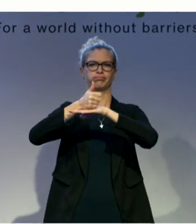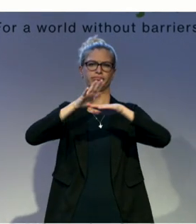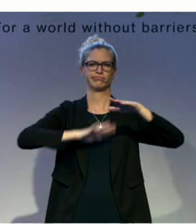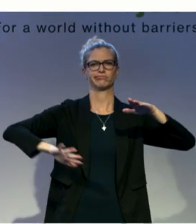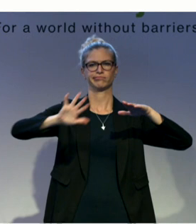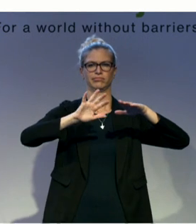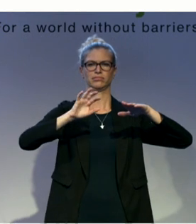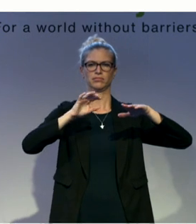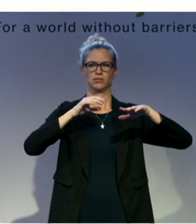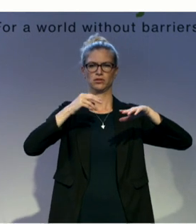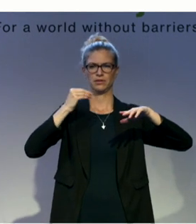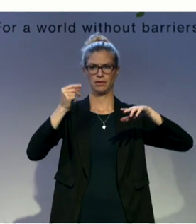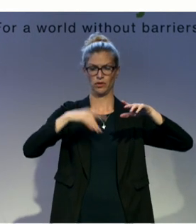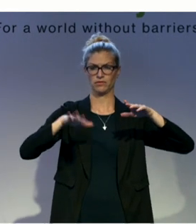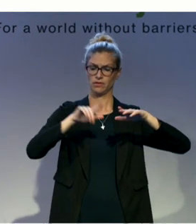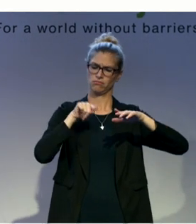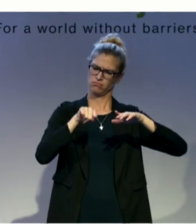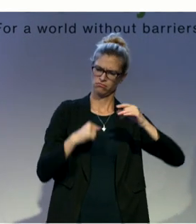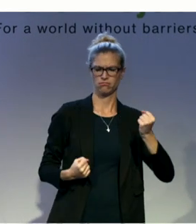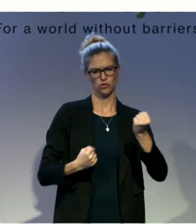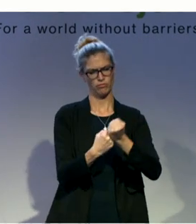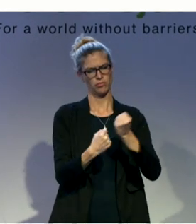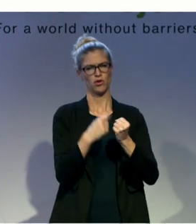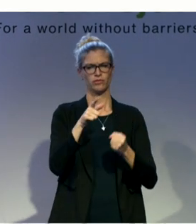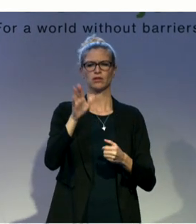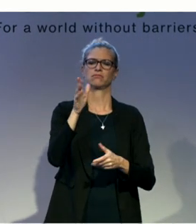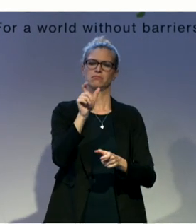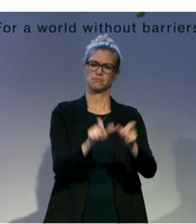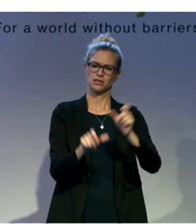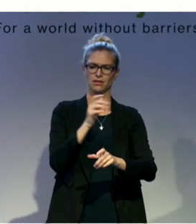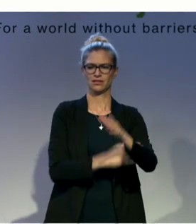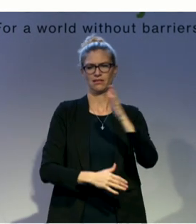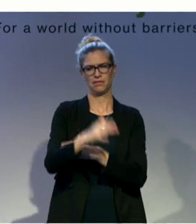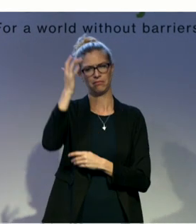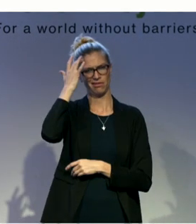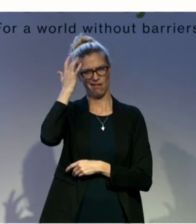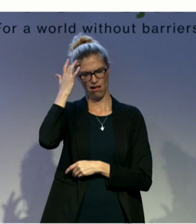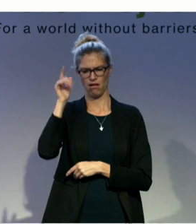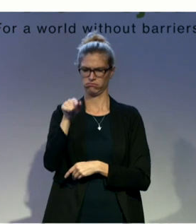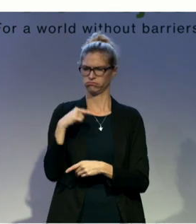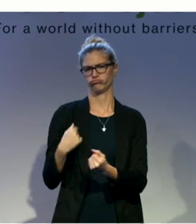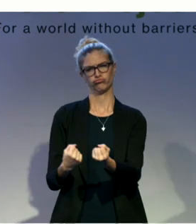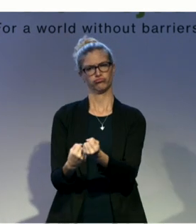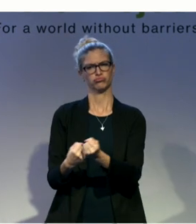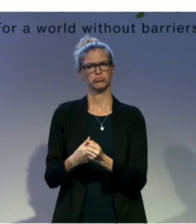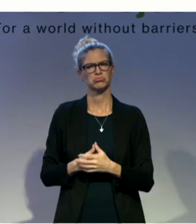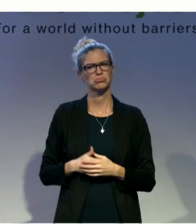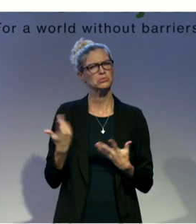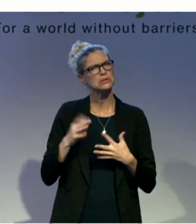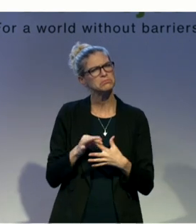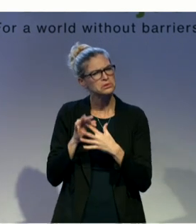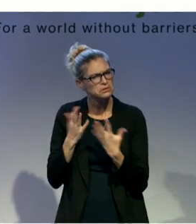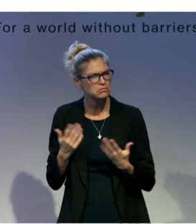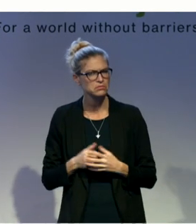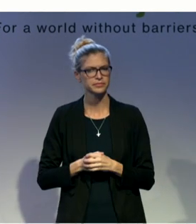support for persons with intellectual disabilities. What is specific for SUMERO? Besides advocating,